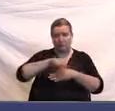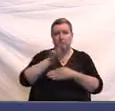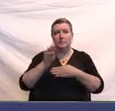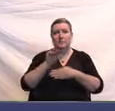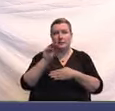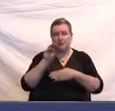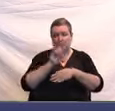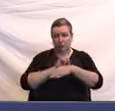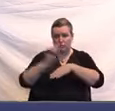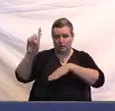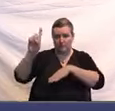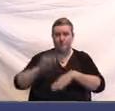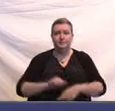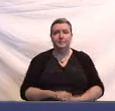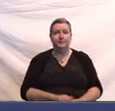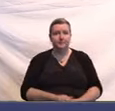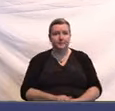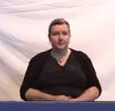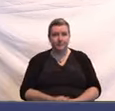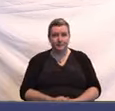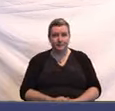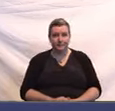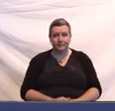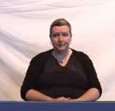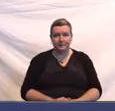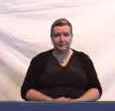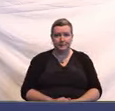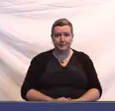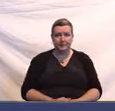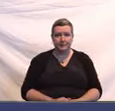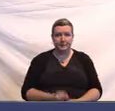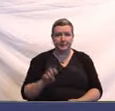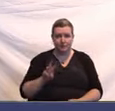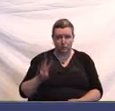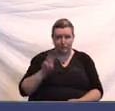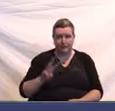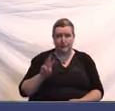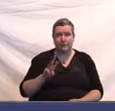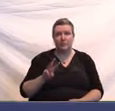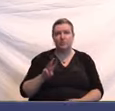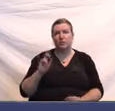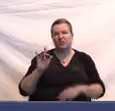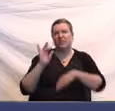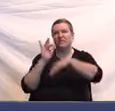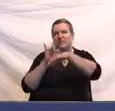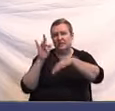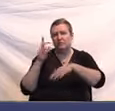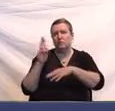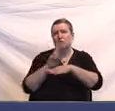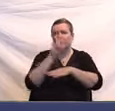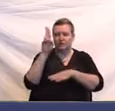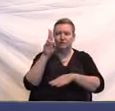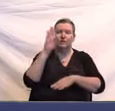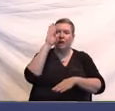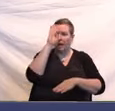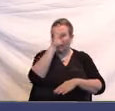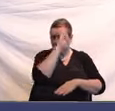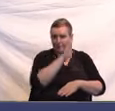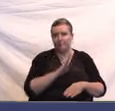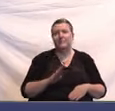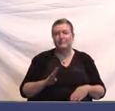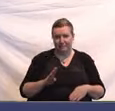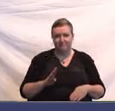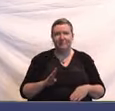hear otherwise. We will be on Wednesday at University Hospital, which I'm looking forward to, Judy, to